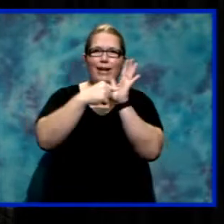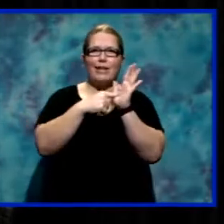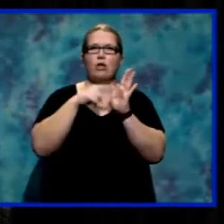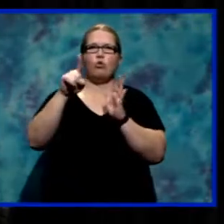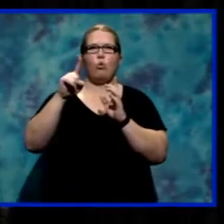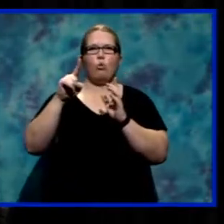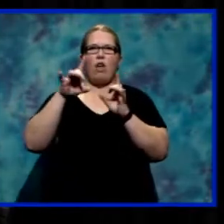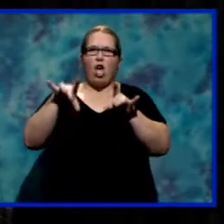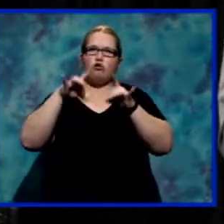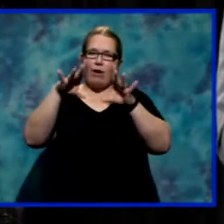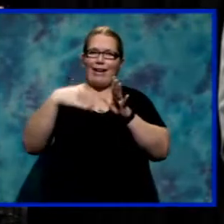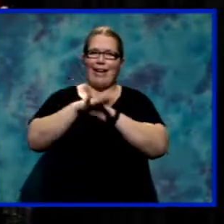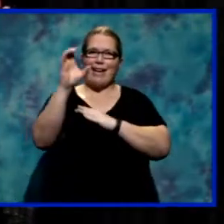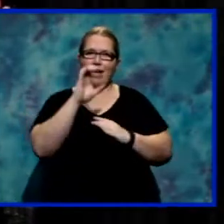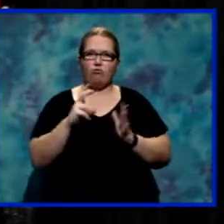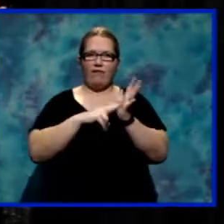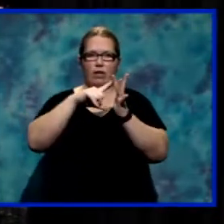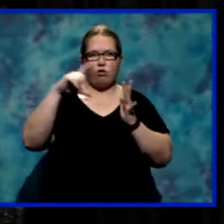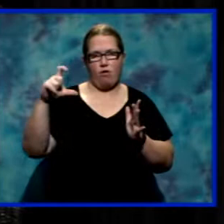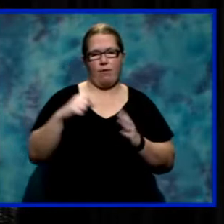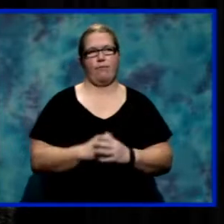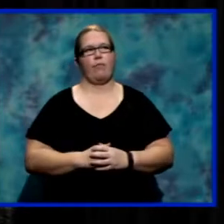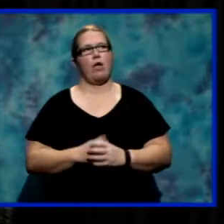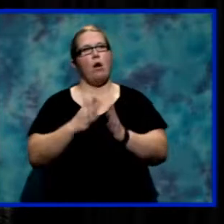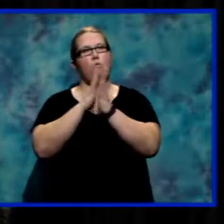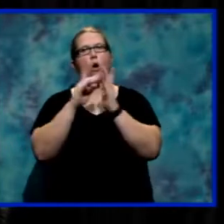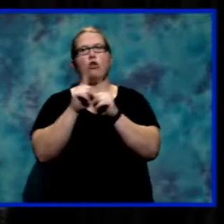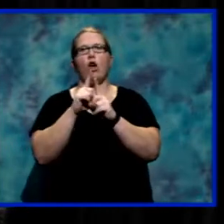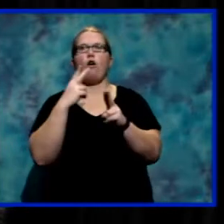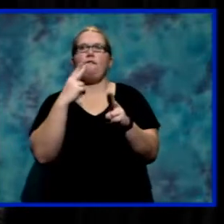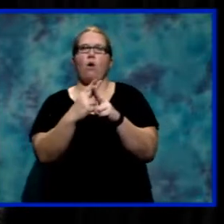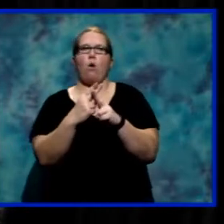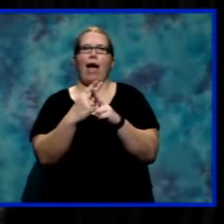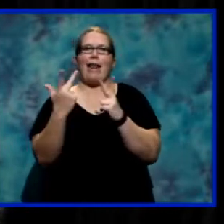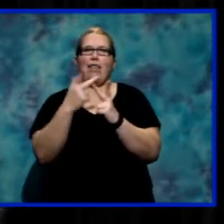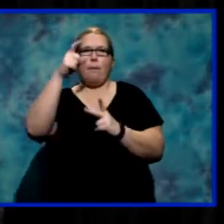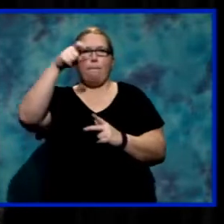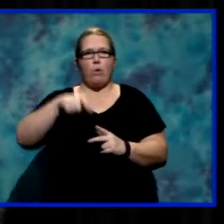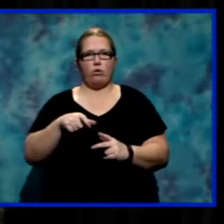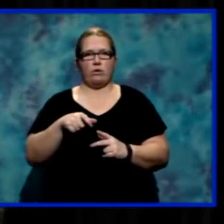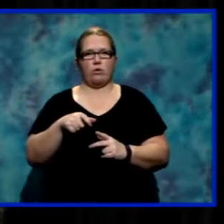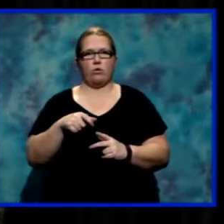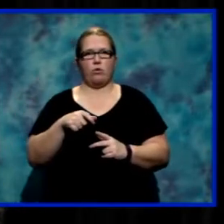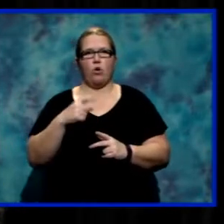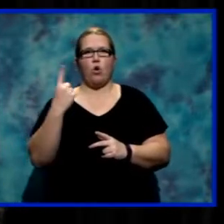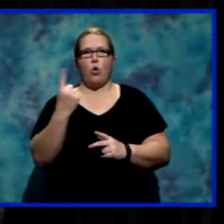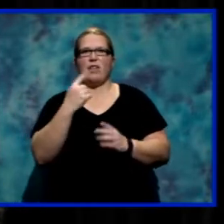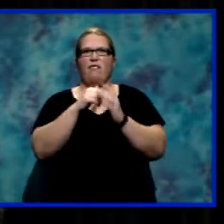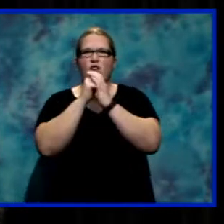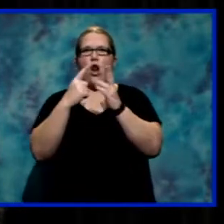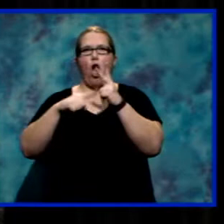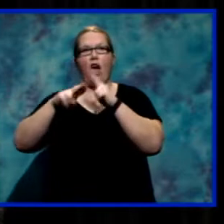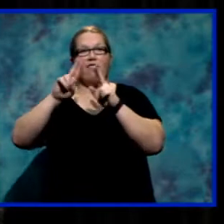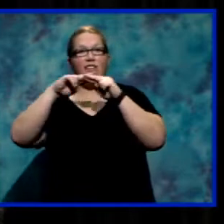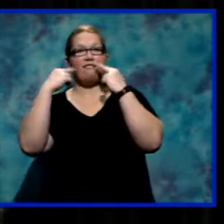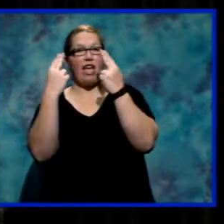in a country Victoria. Let's also pray for another person who is a friend of the family who